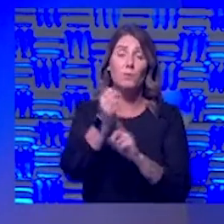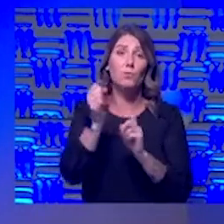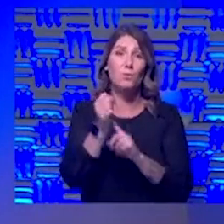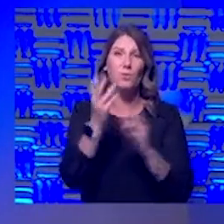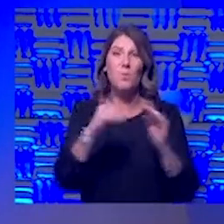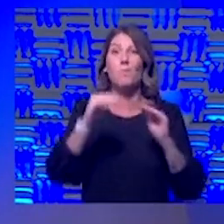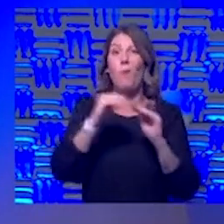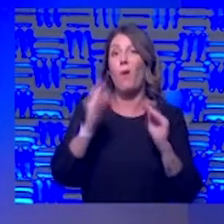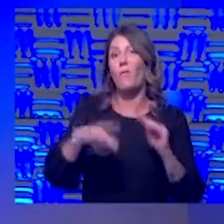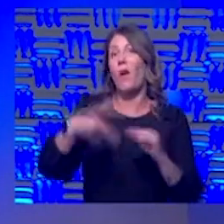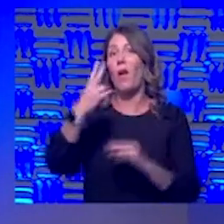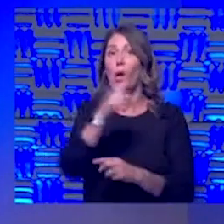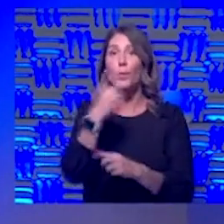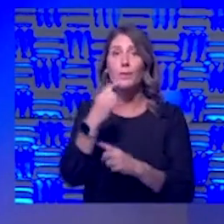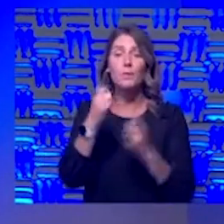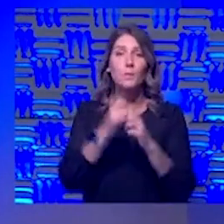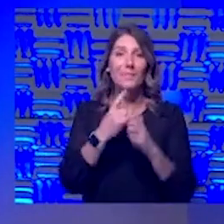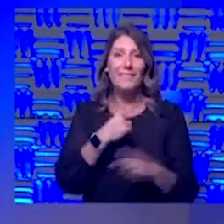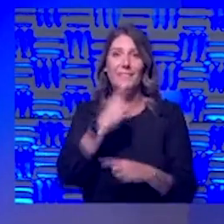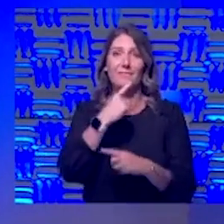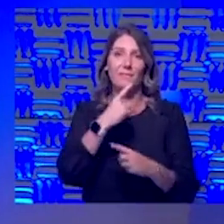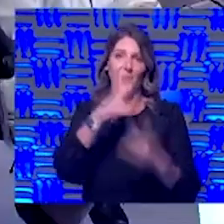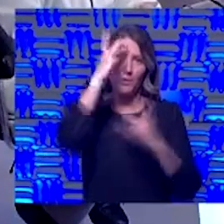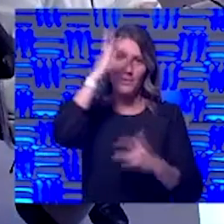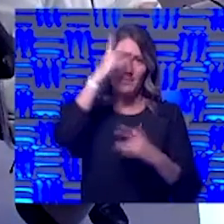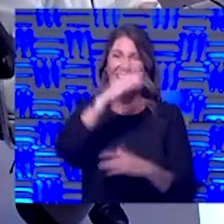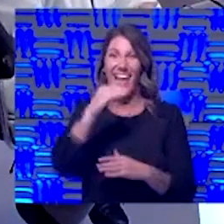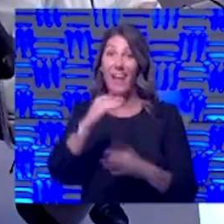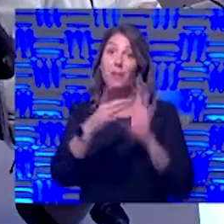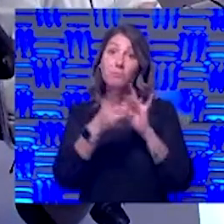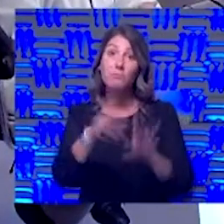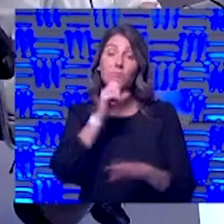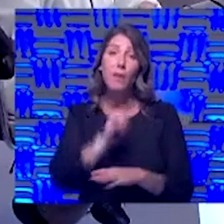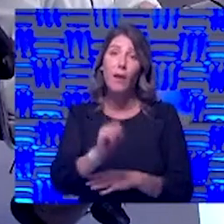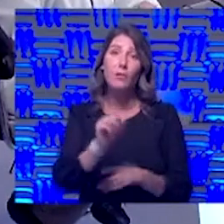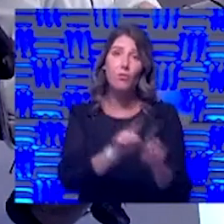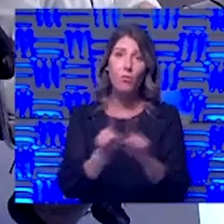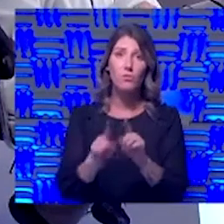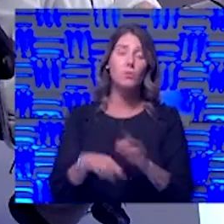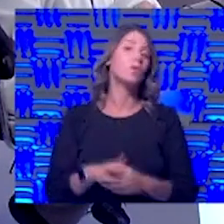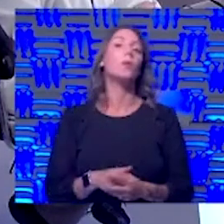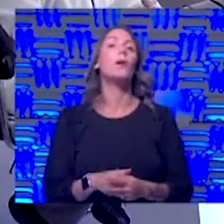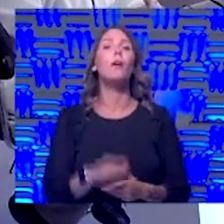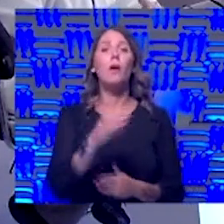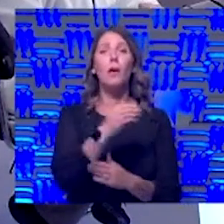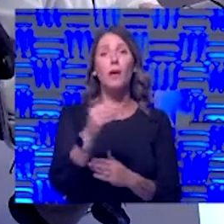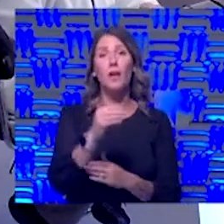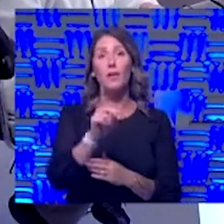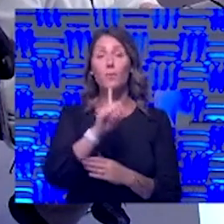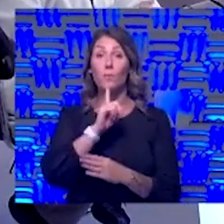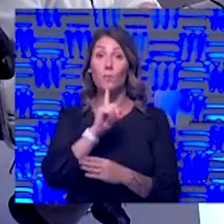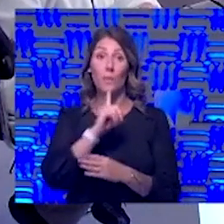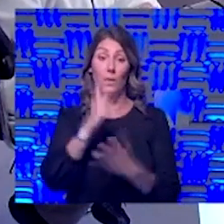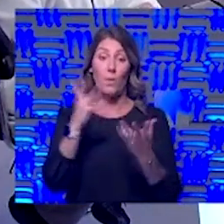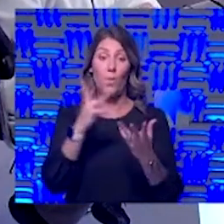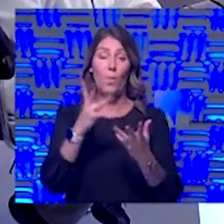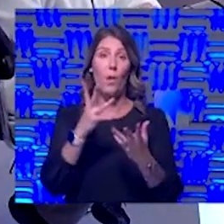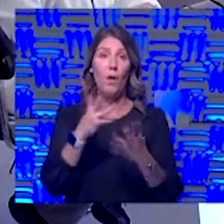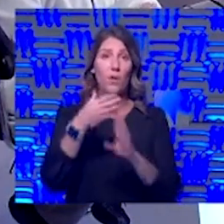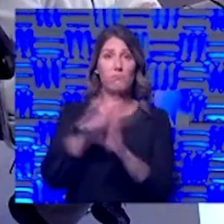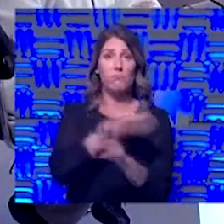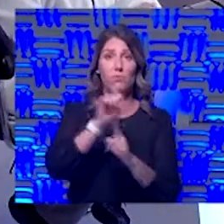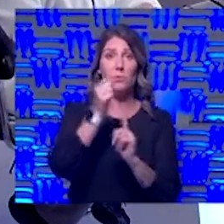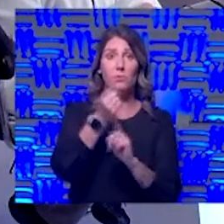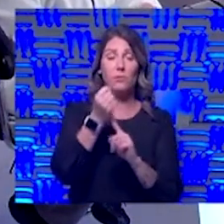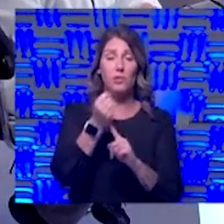for severe disease, and especially with the age as well. And wanting to know, I think, what underlying condition may have predisposed to shingles. If you're otherwise